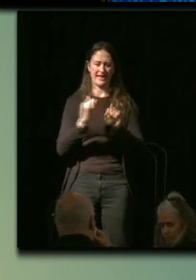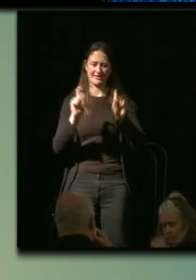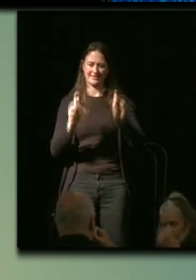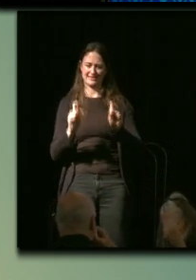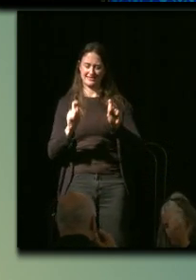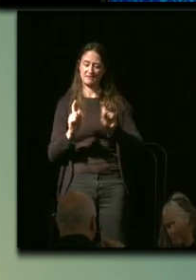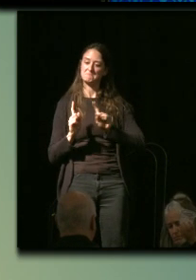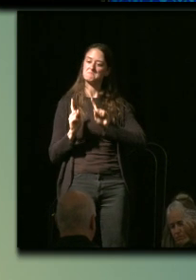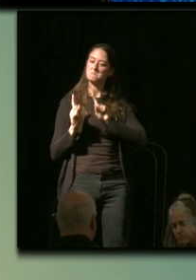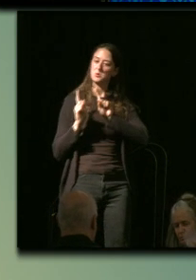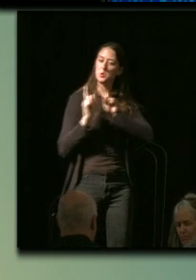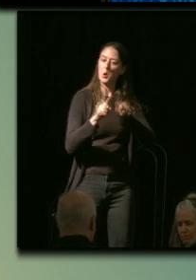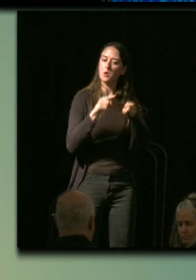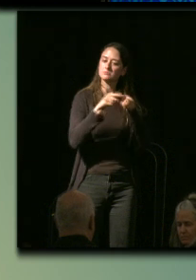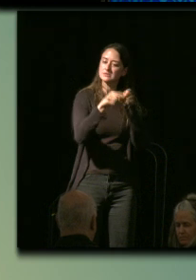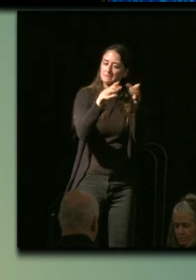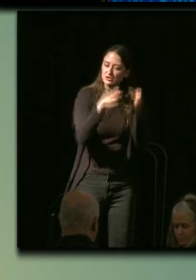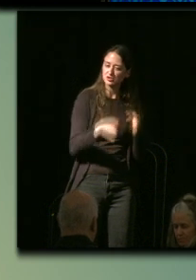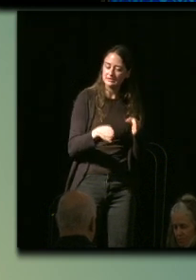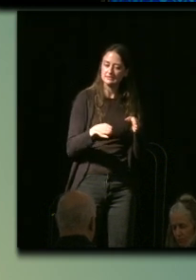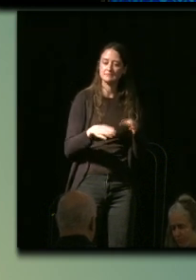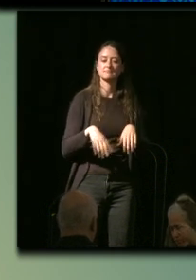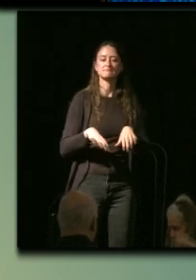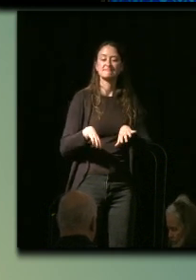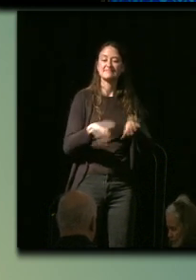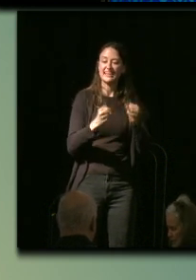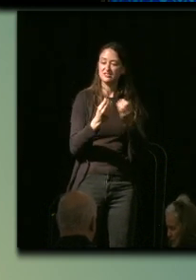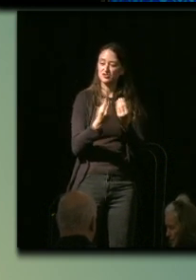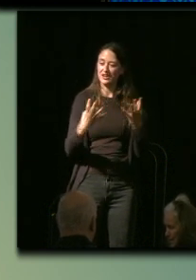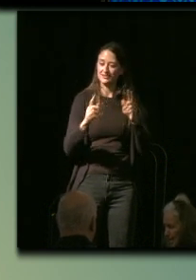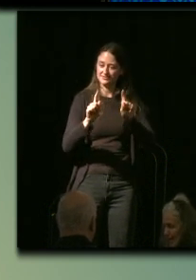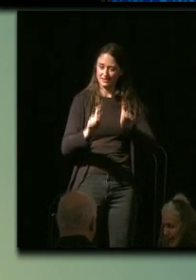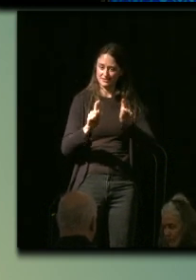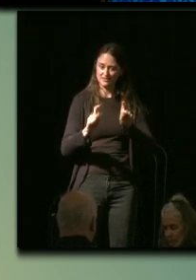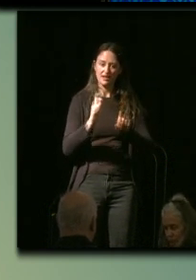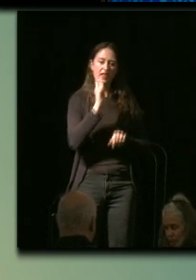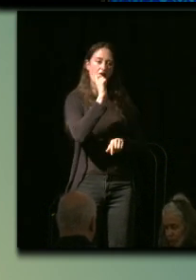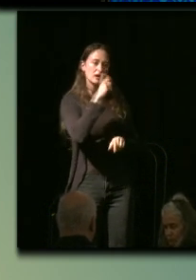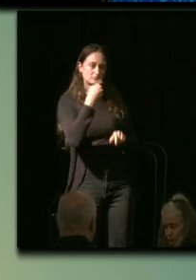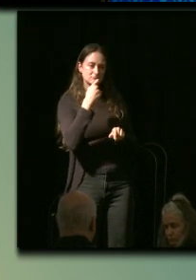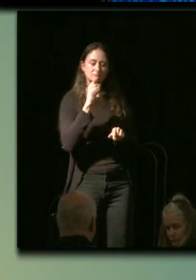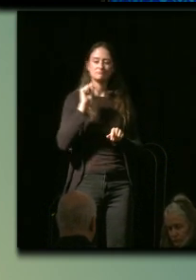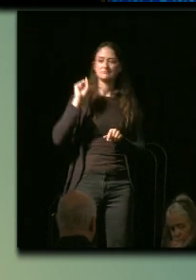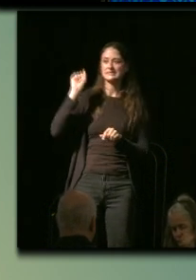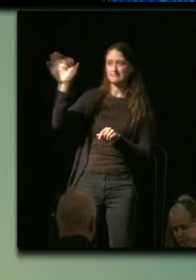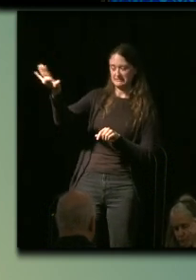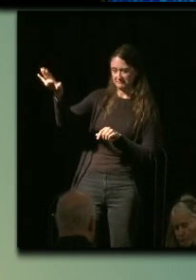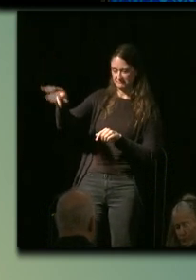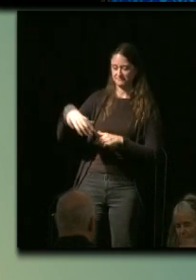for testing. And what to do if the results are inconclusive.